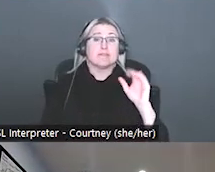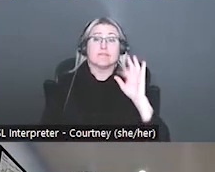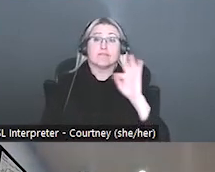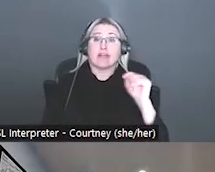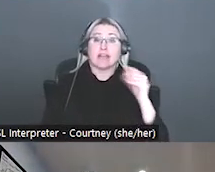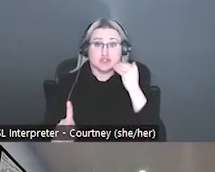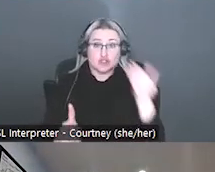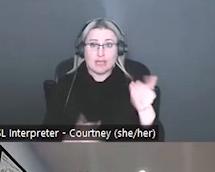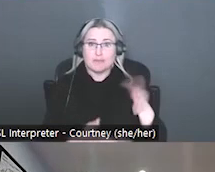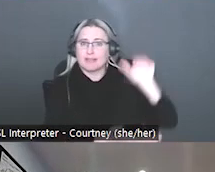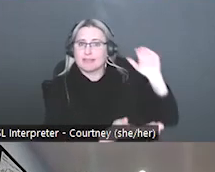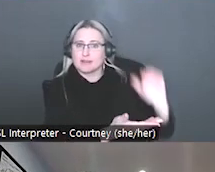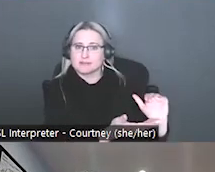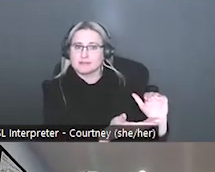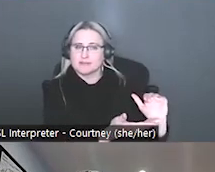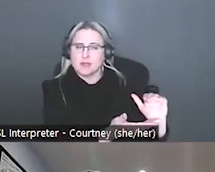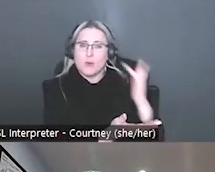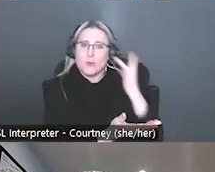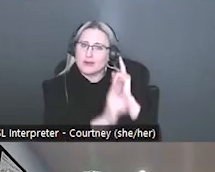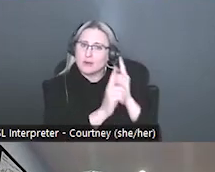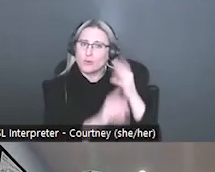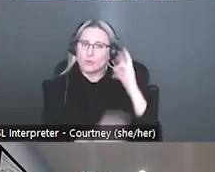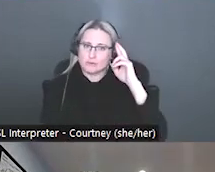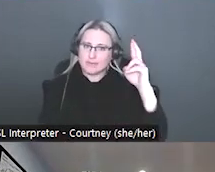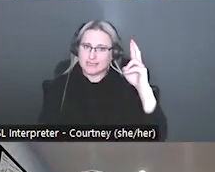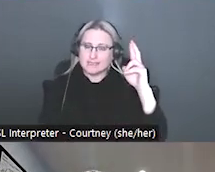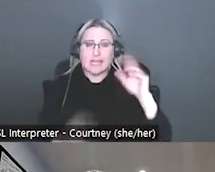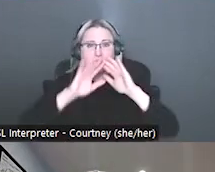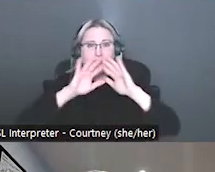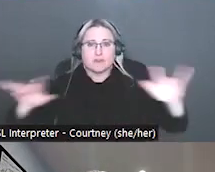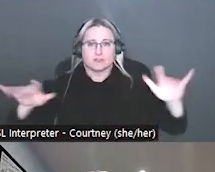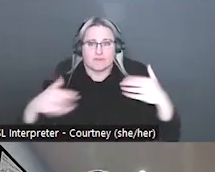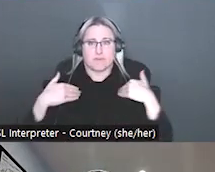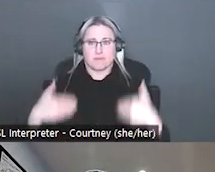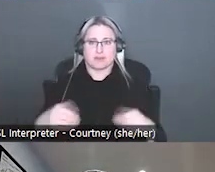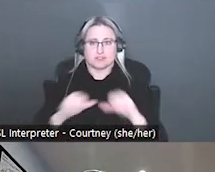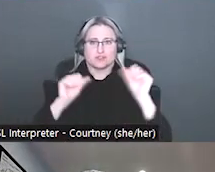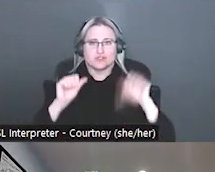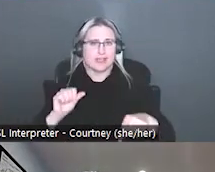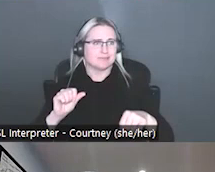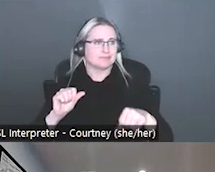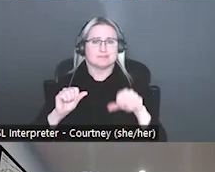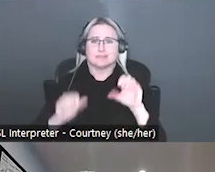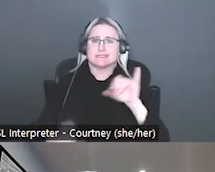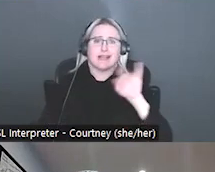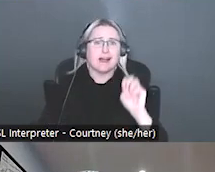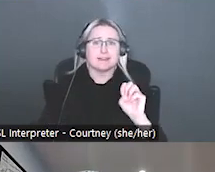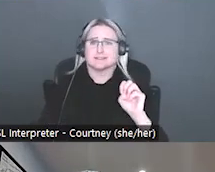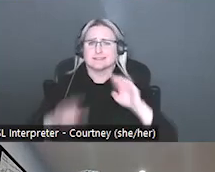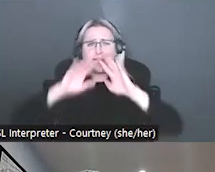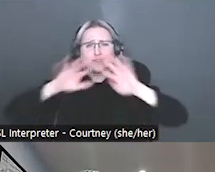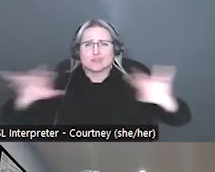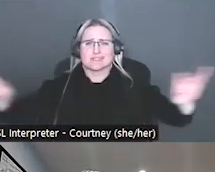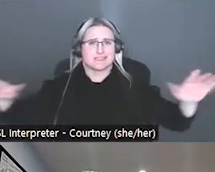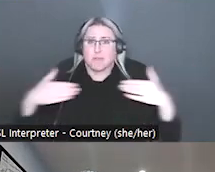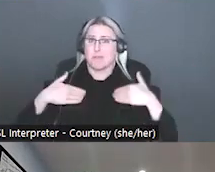by issuing this respect and appreciation of the diversity of our body shapes, sizes, and just our bodies